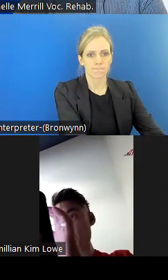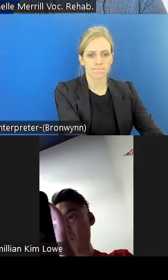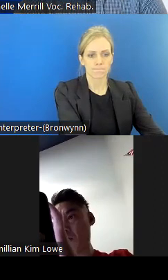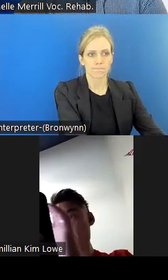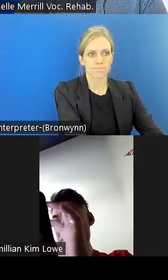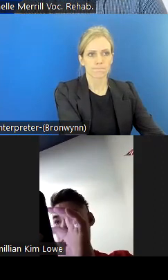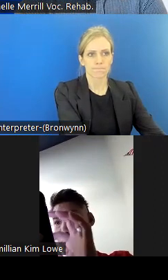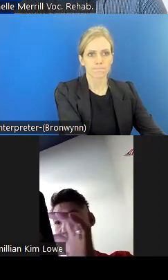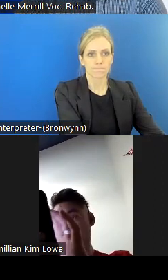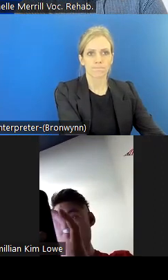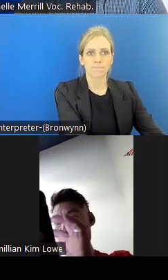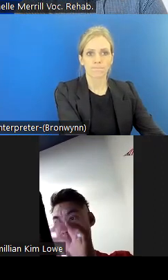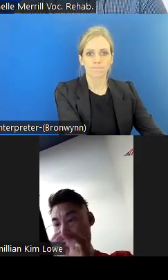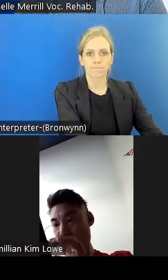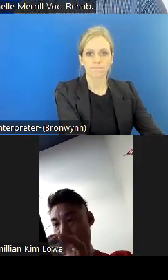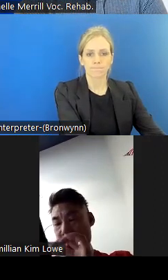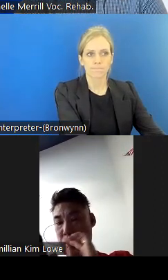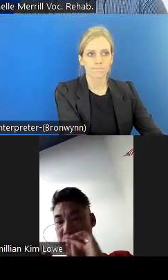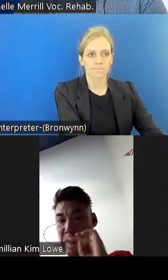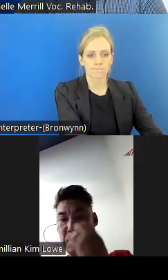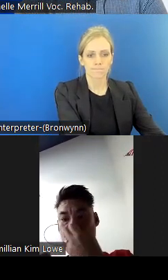Oops, I'm having trouble closing that.